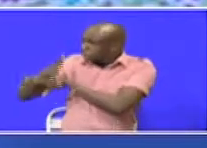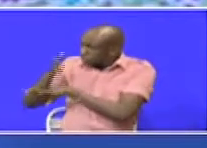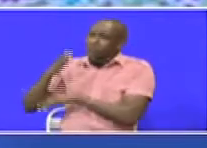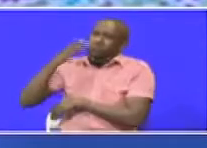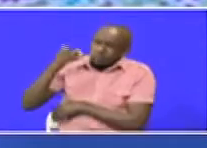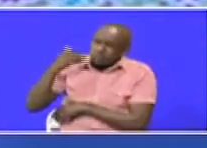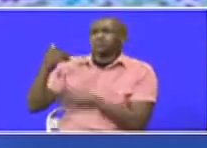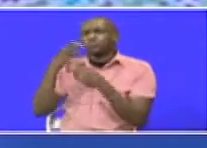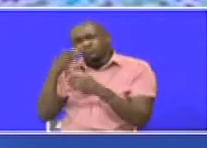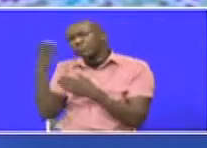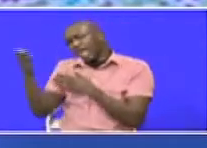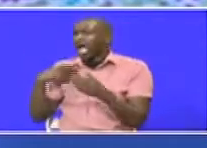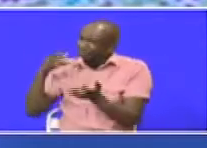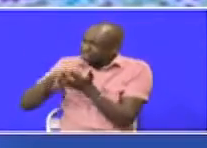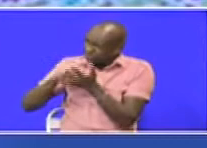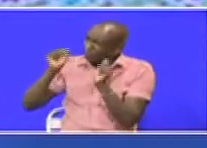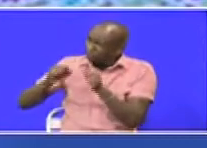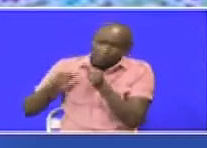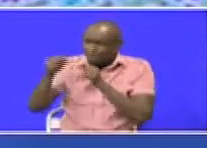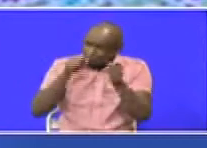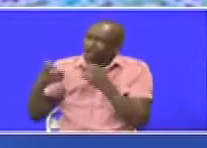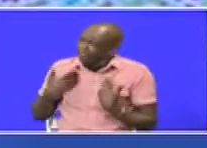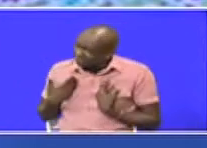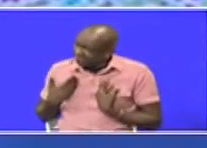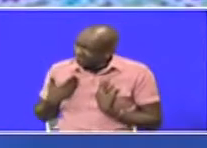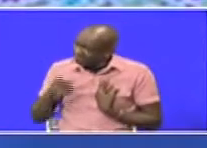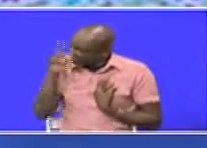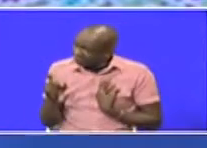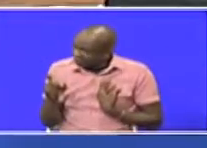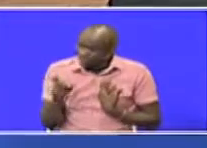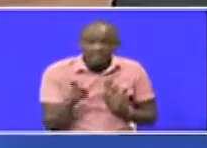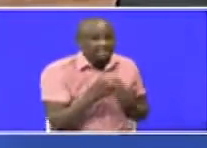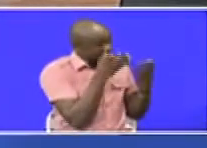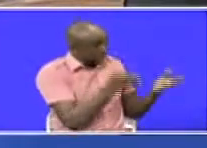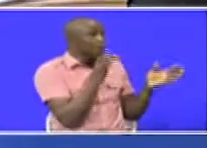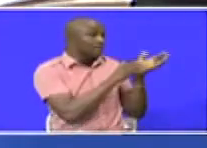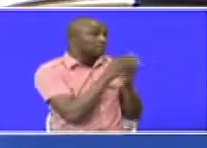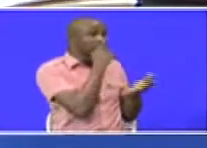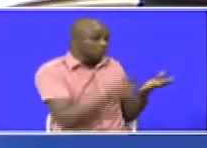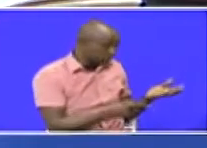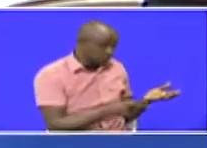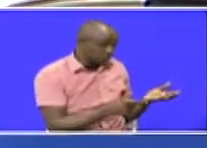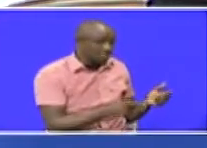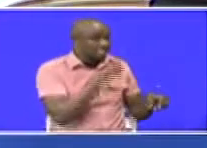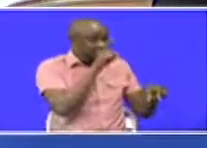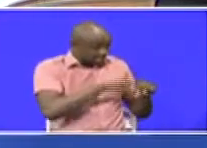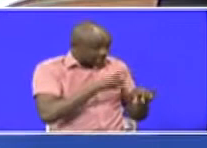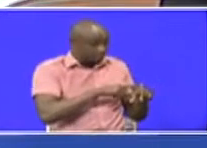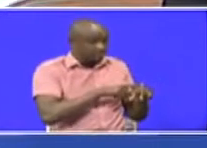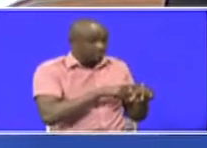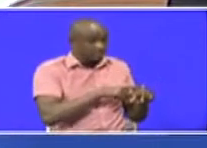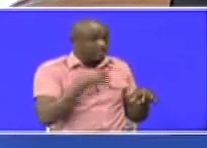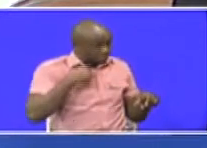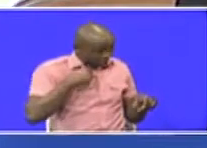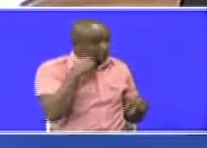all of these things, are there no situations, abuse? Okay, according to the Bible, it says when a man, I quote